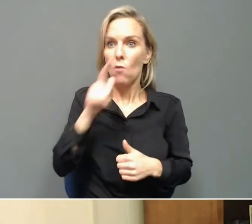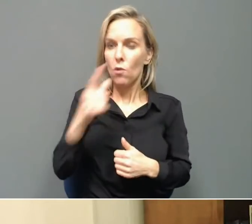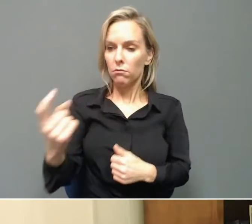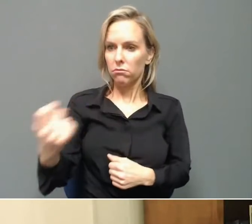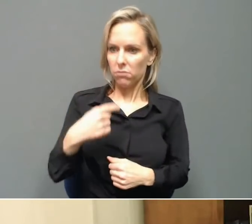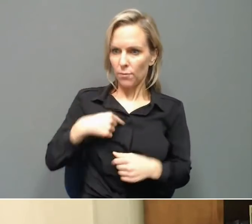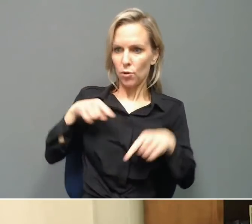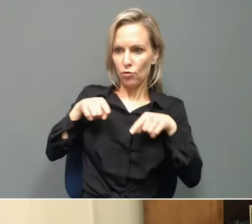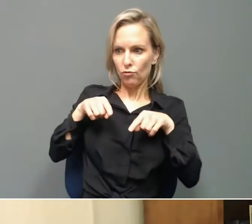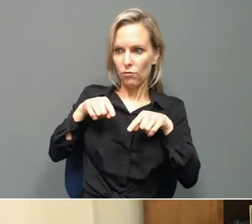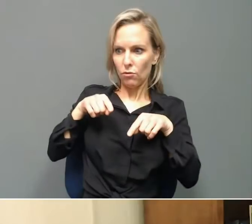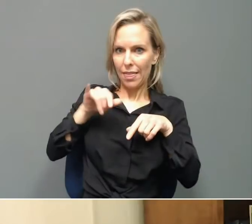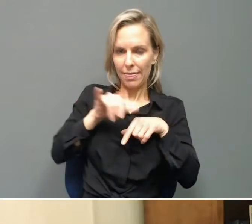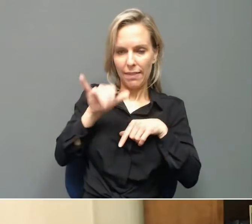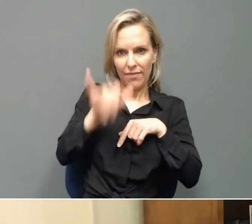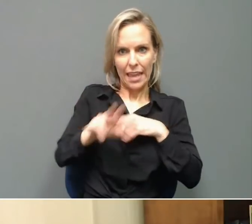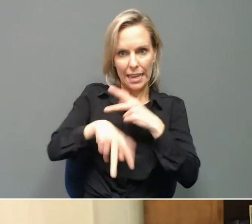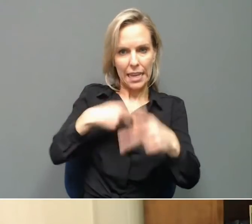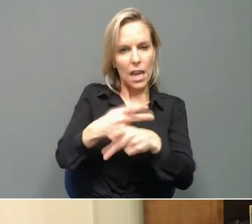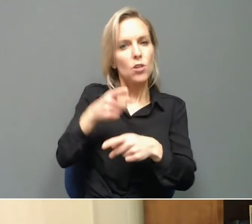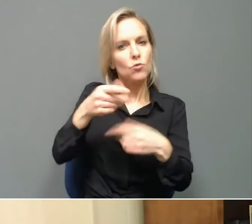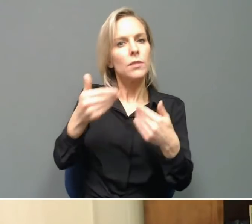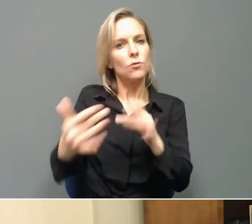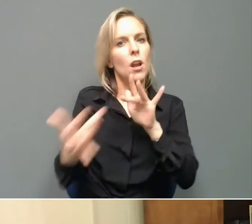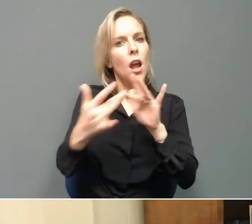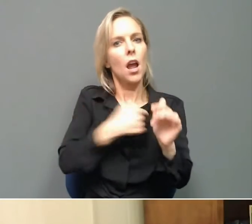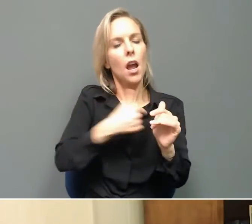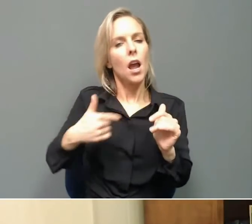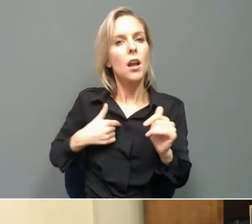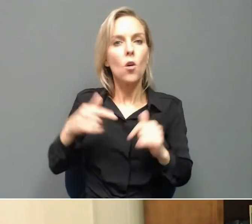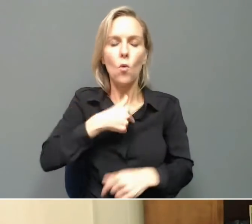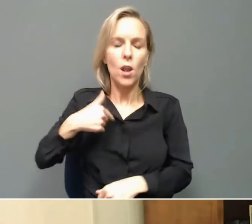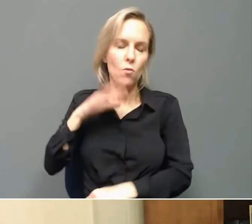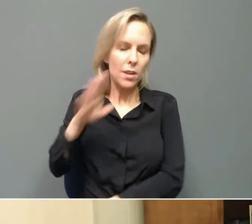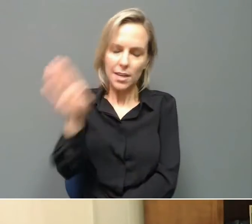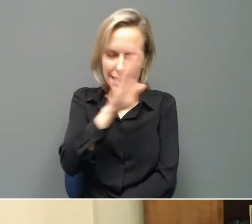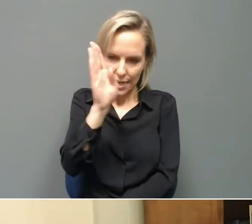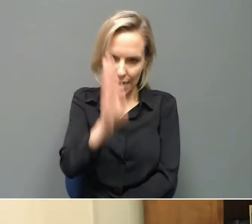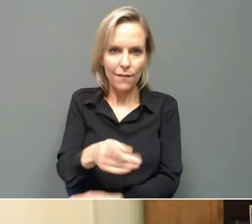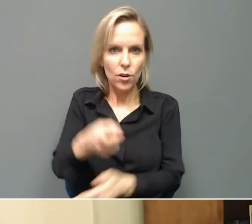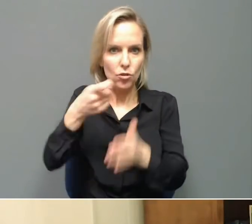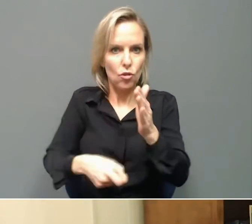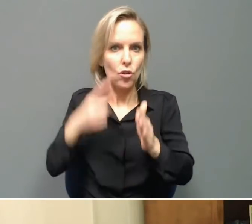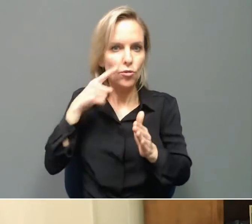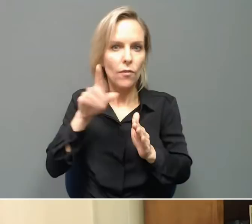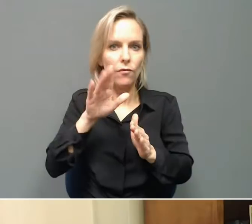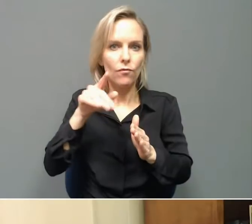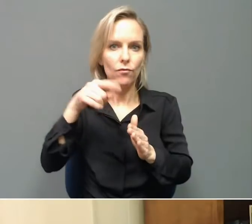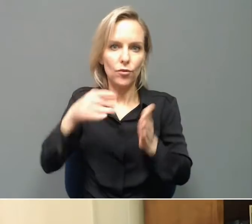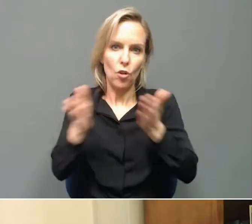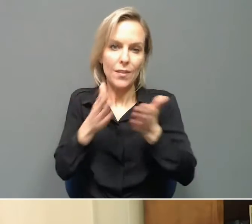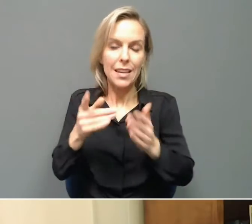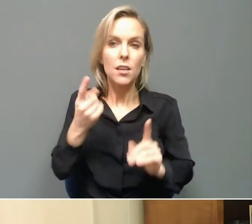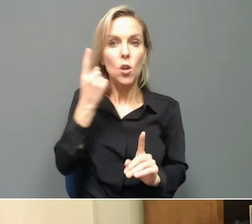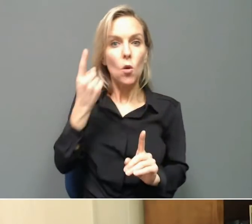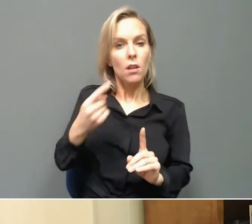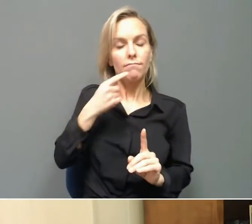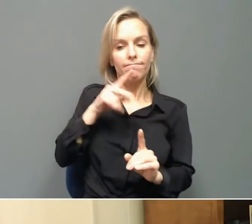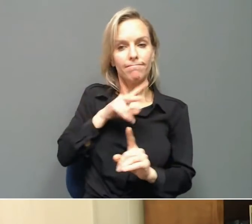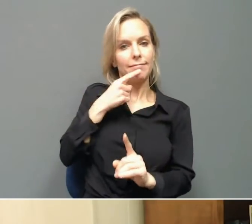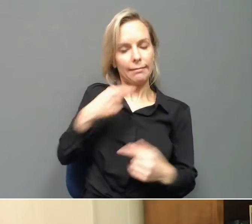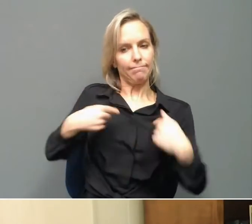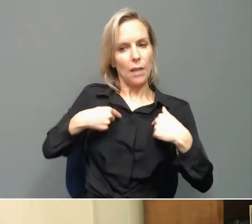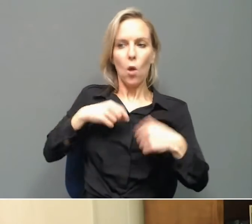information. And please be assured we will never charge you for services. So if someone claims to be with the Kentucky